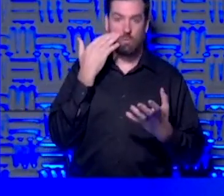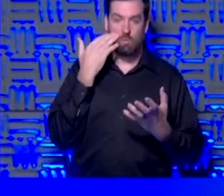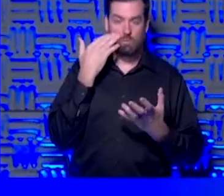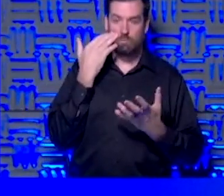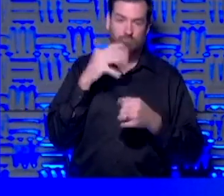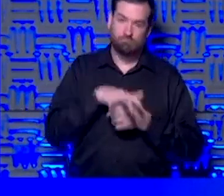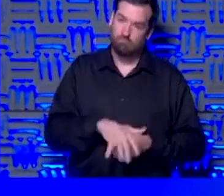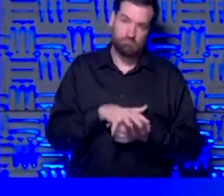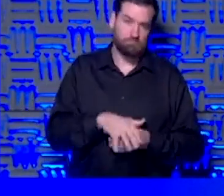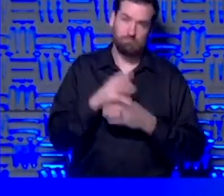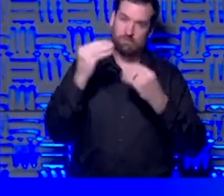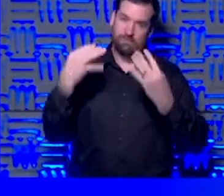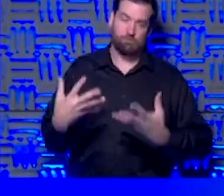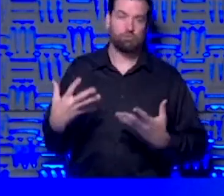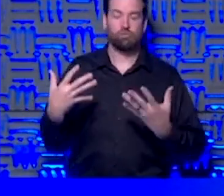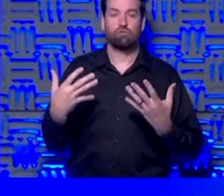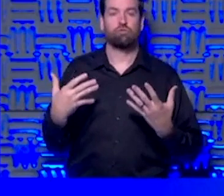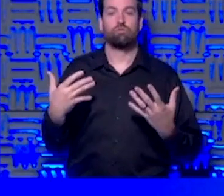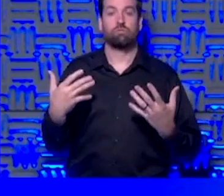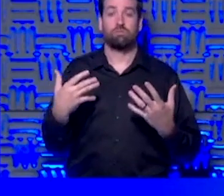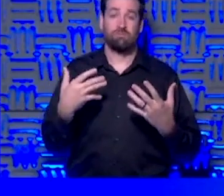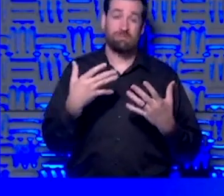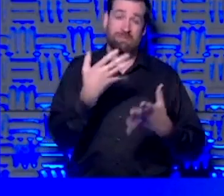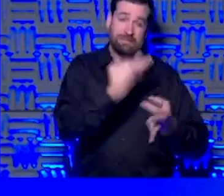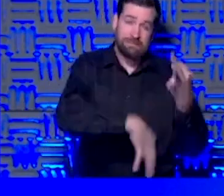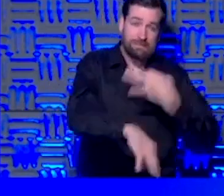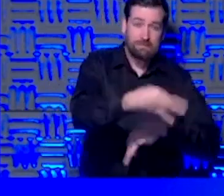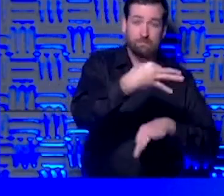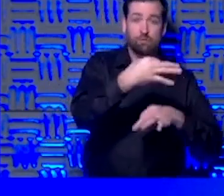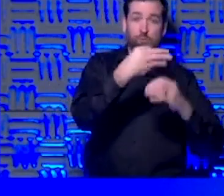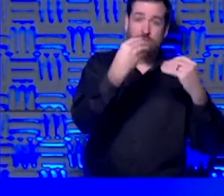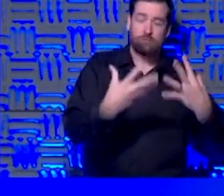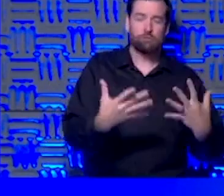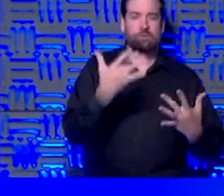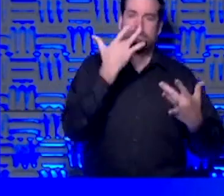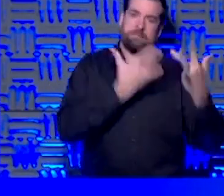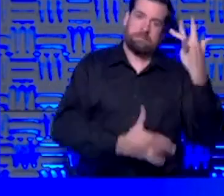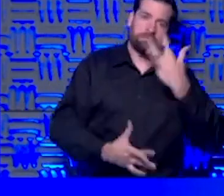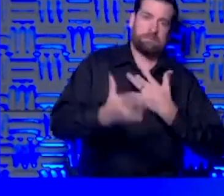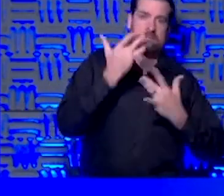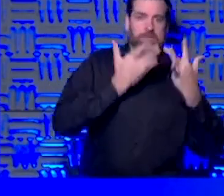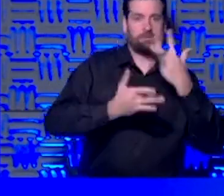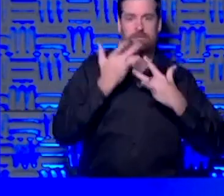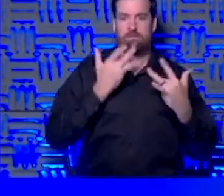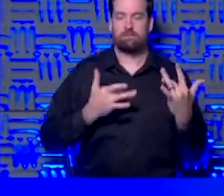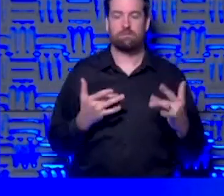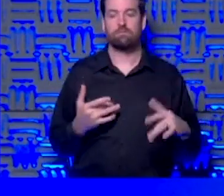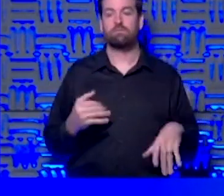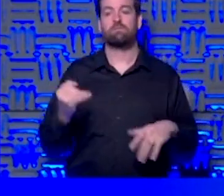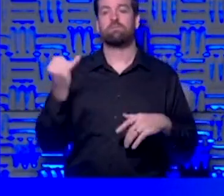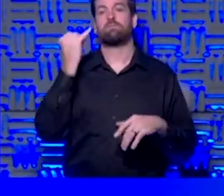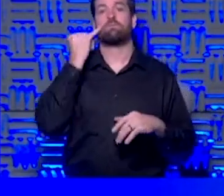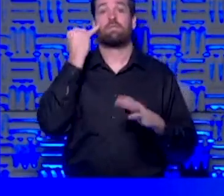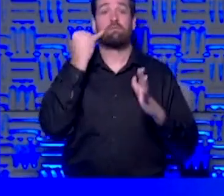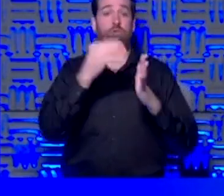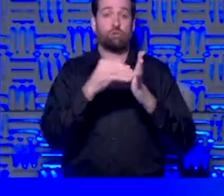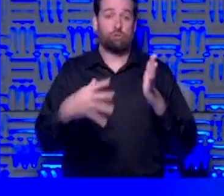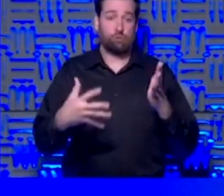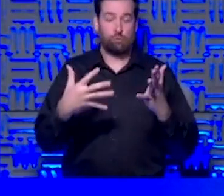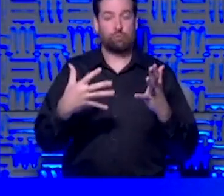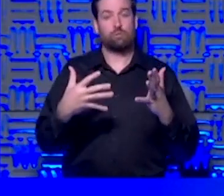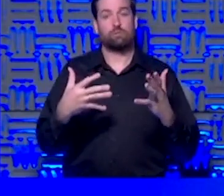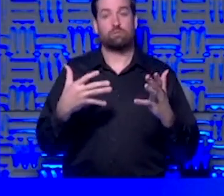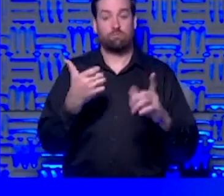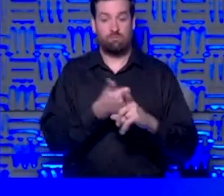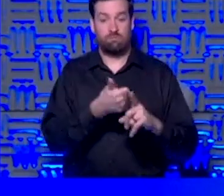We have heard that there is a crunch on substitute teachers also. You know, the rules of if a student around you, if a